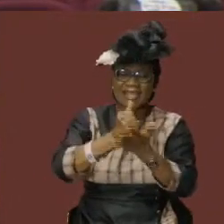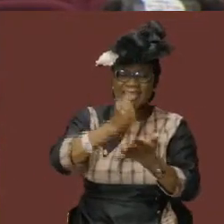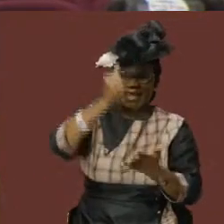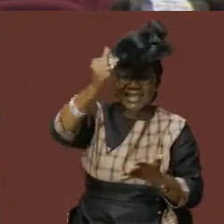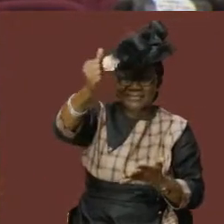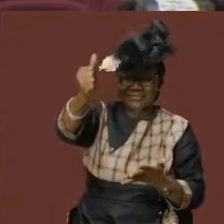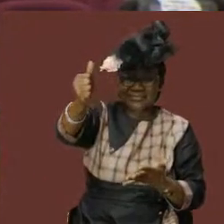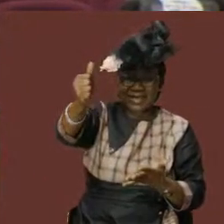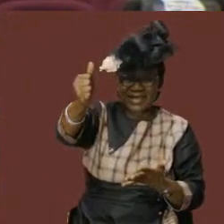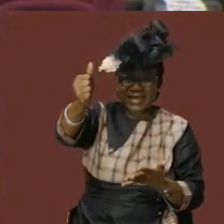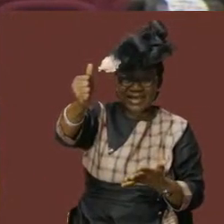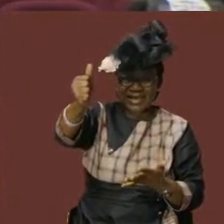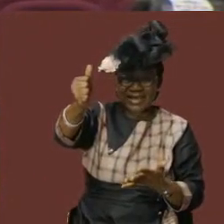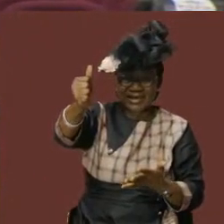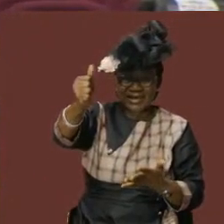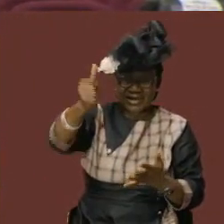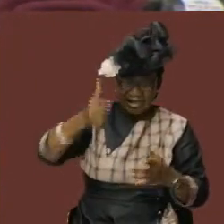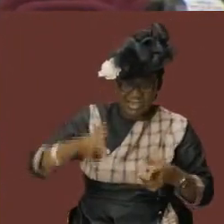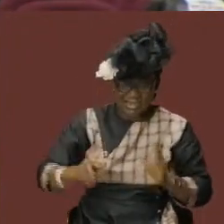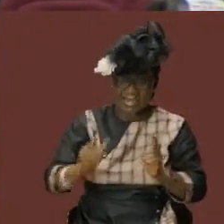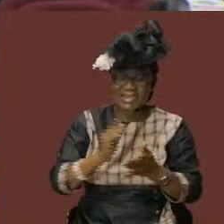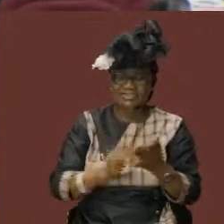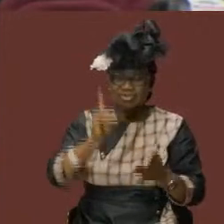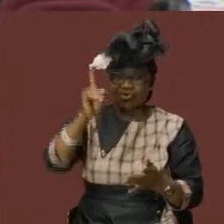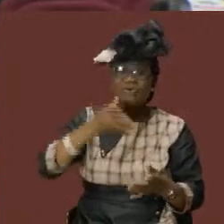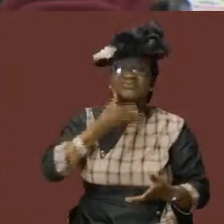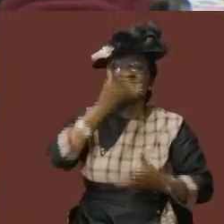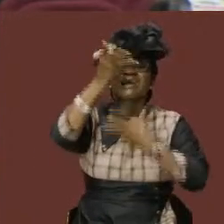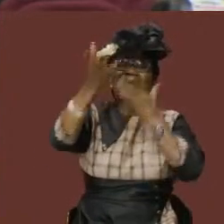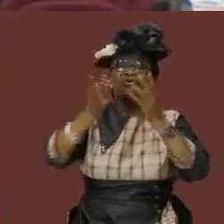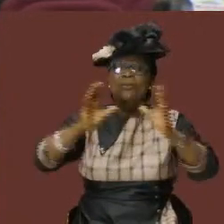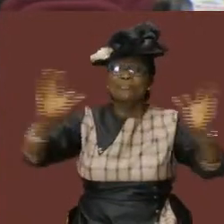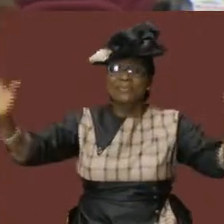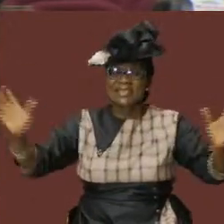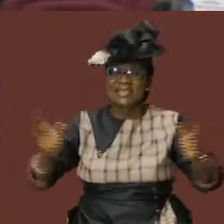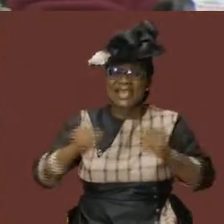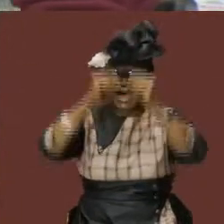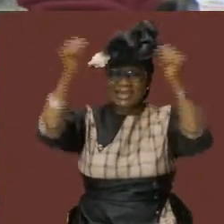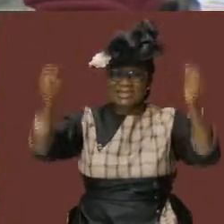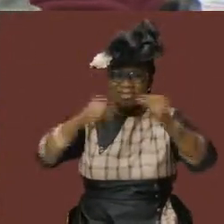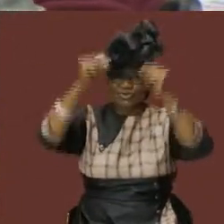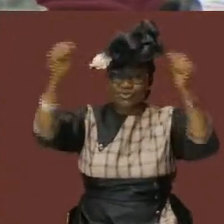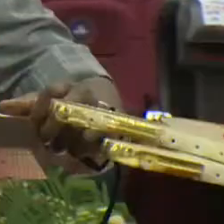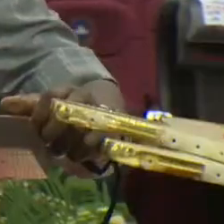Amen. Well, let someone shout a big hallelujah.